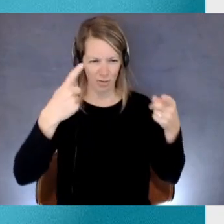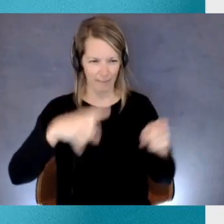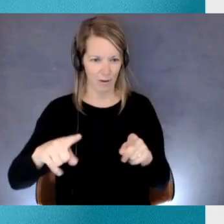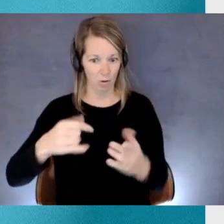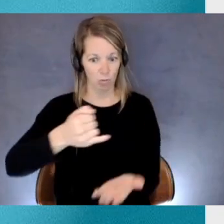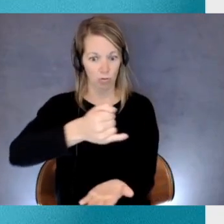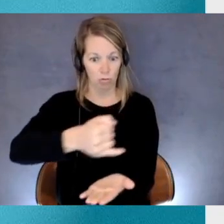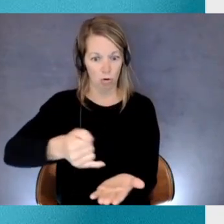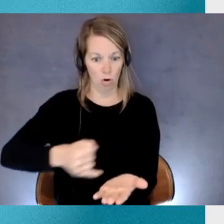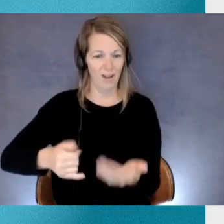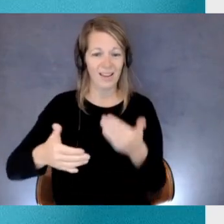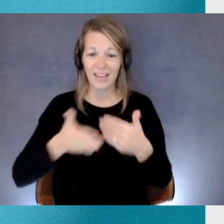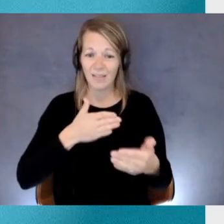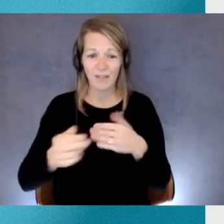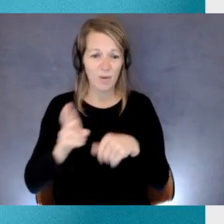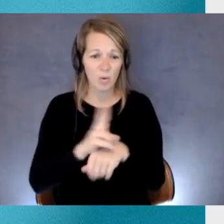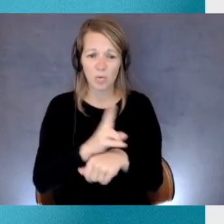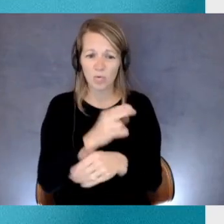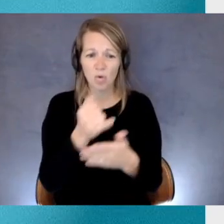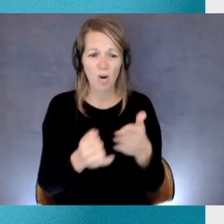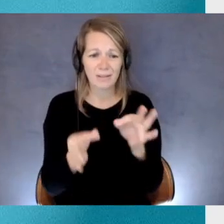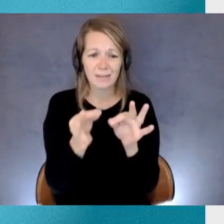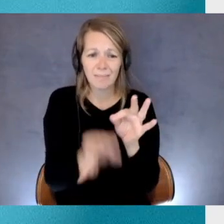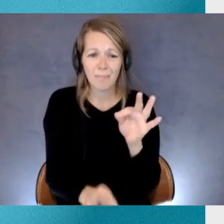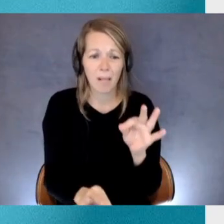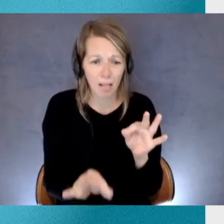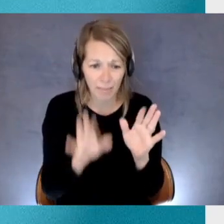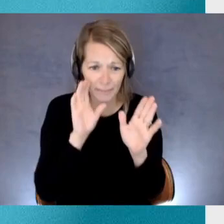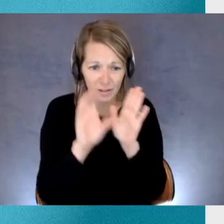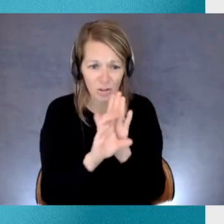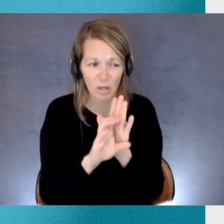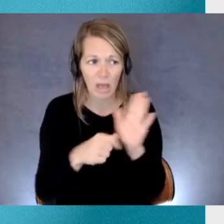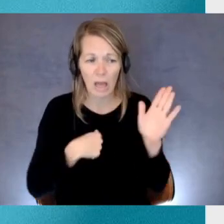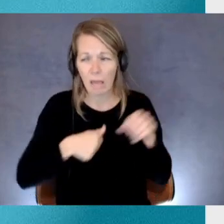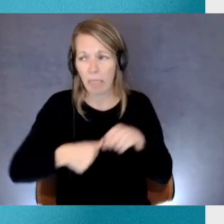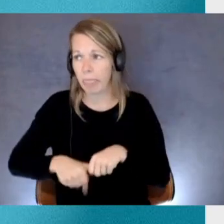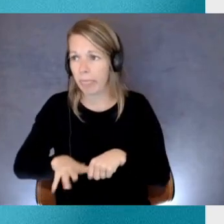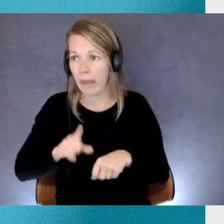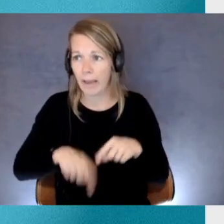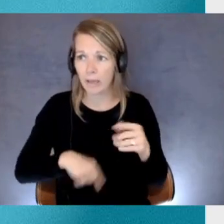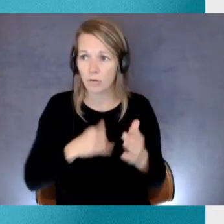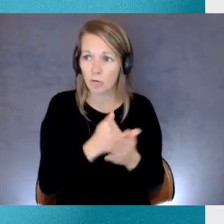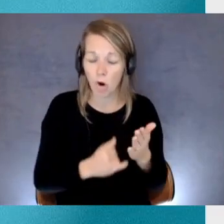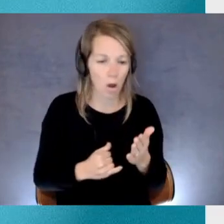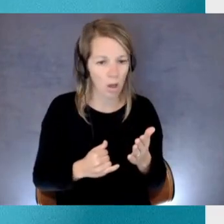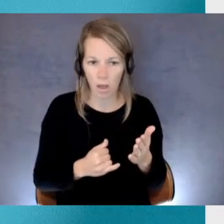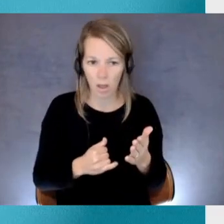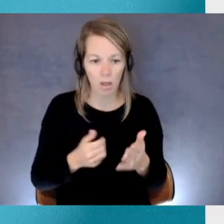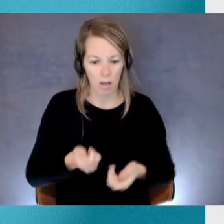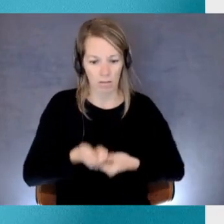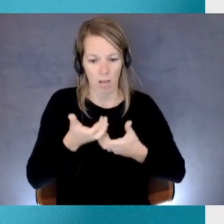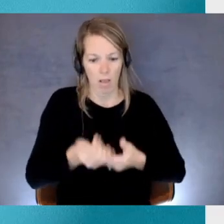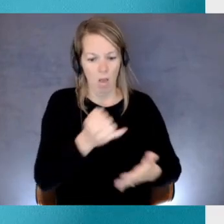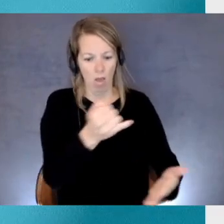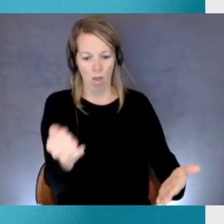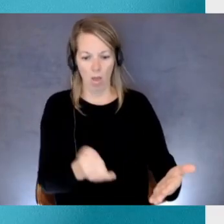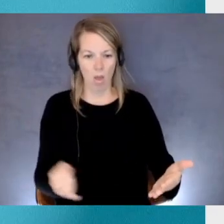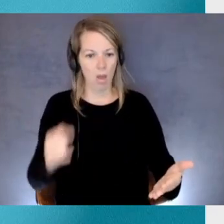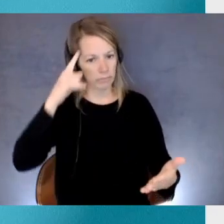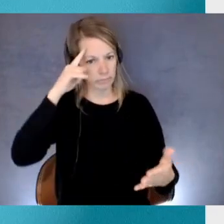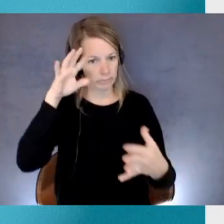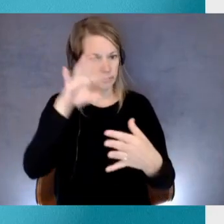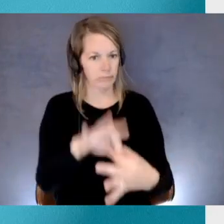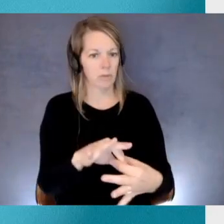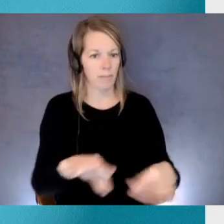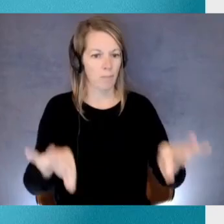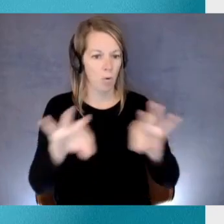if we use stick figures, even if we feel like we aren't good at drawing or can't draw, it's still actually doing important work.